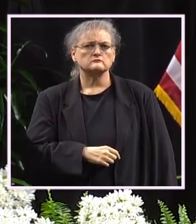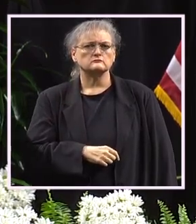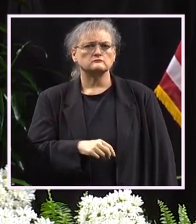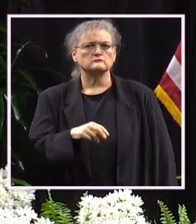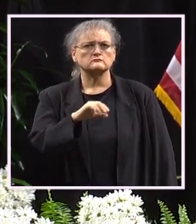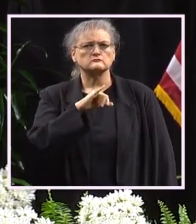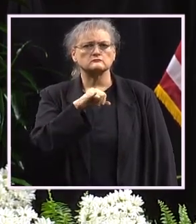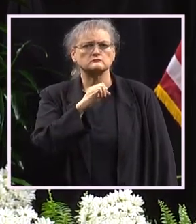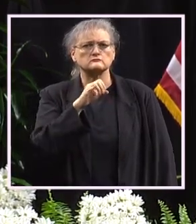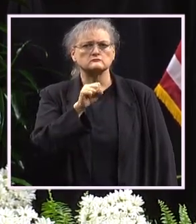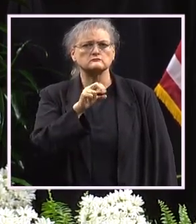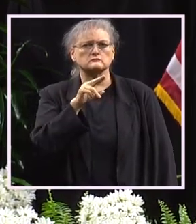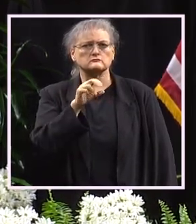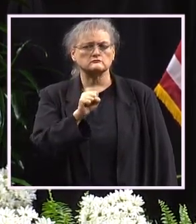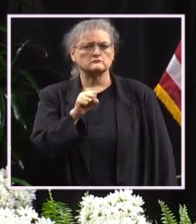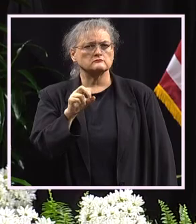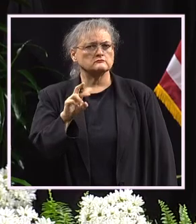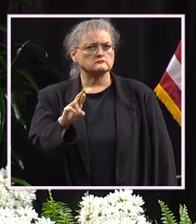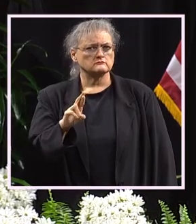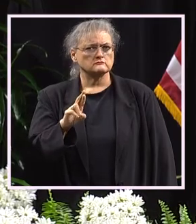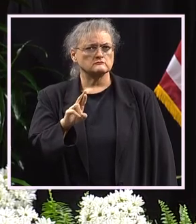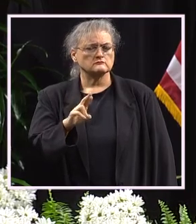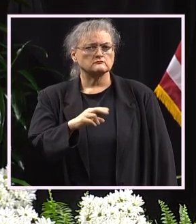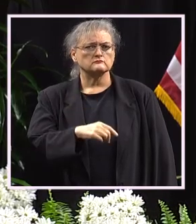Jesus Javier Ramirez,